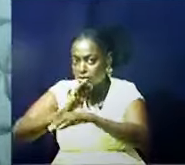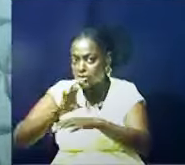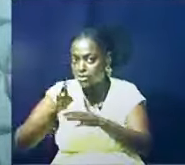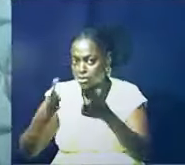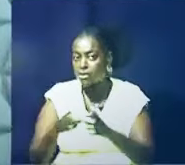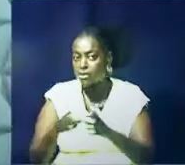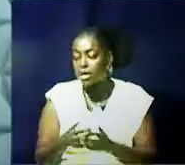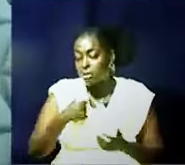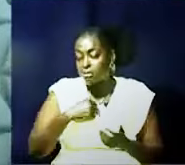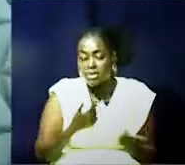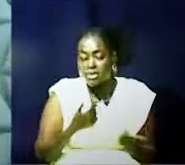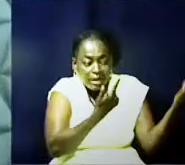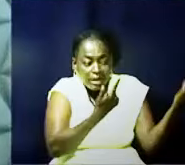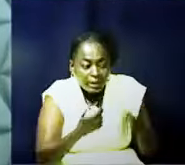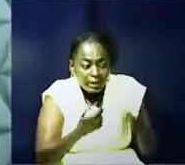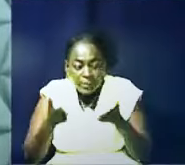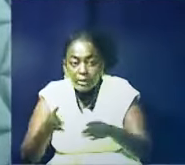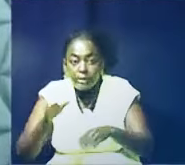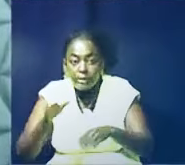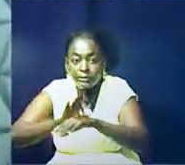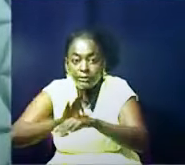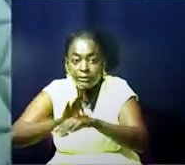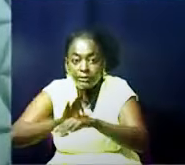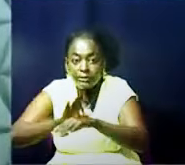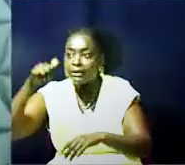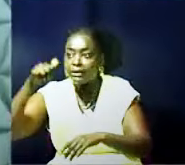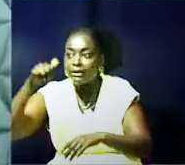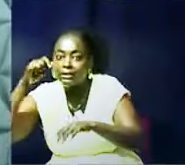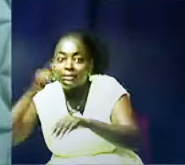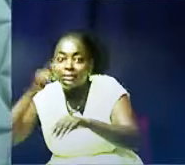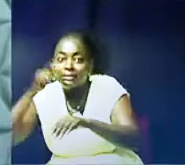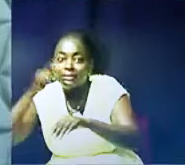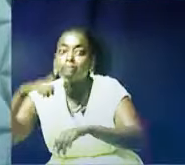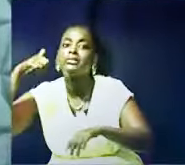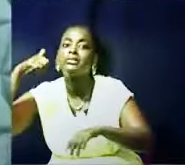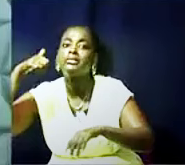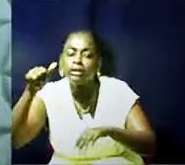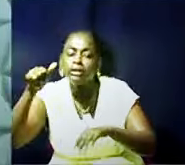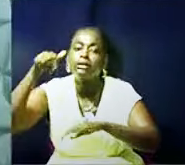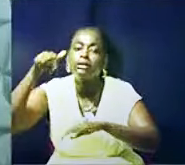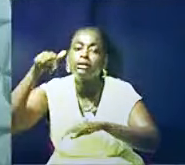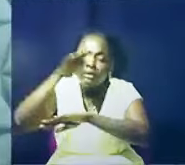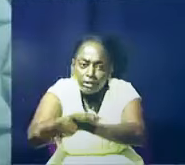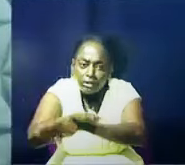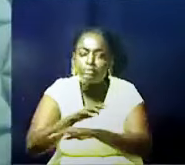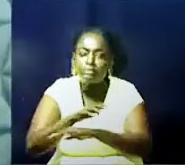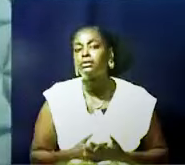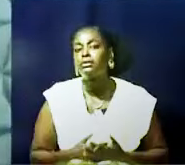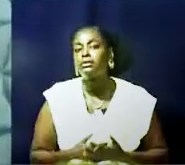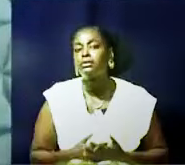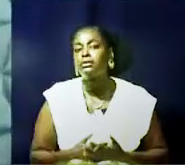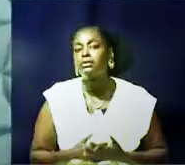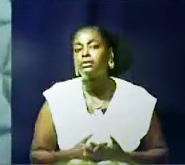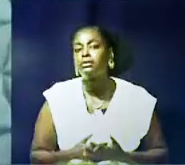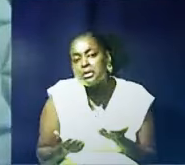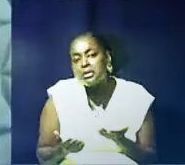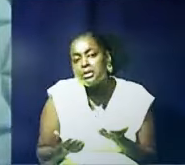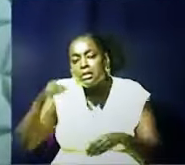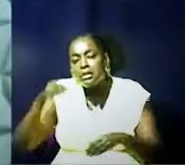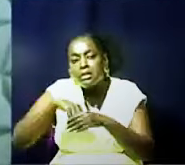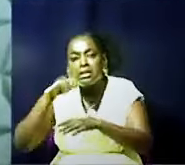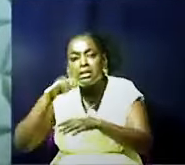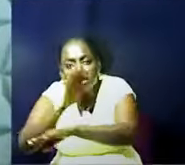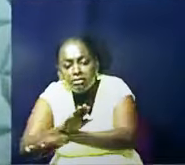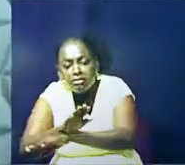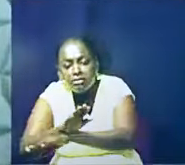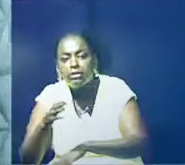9 a.m., one of these days, around 4, He came to me and said, Osofo, what does it mean?